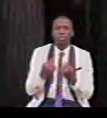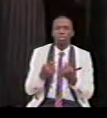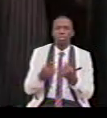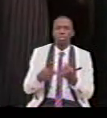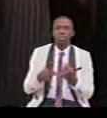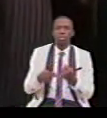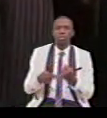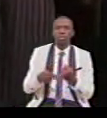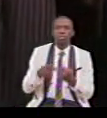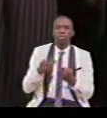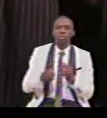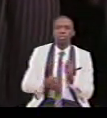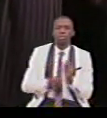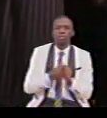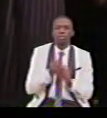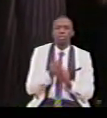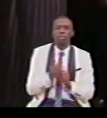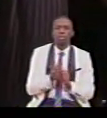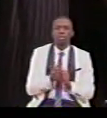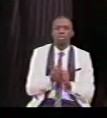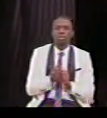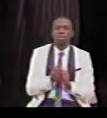my friend